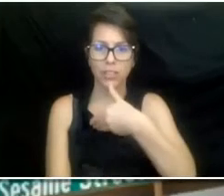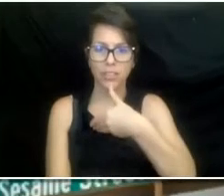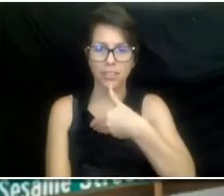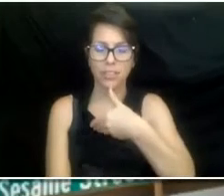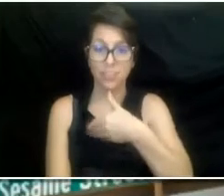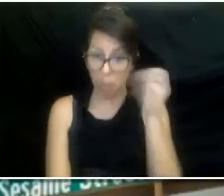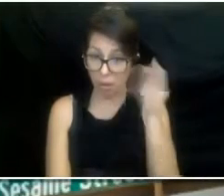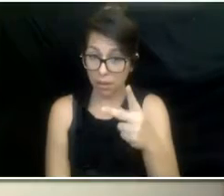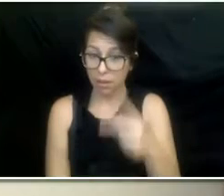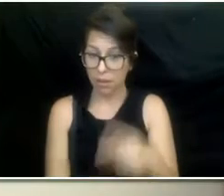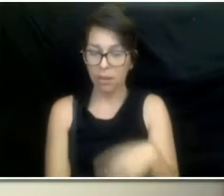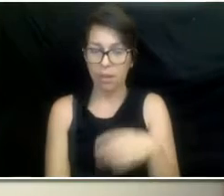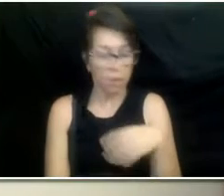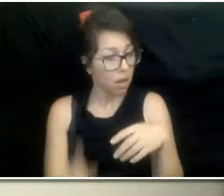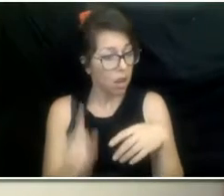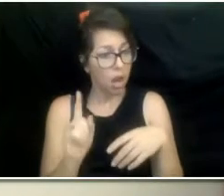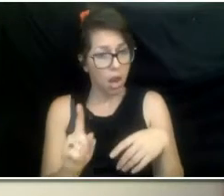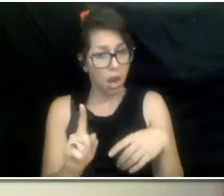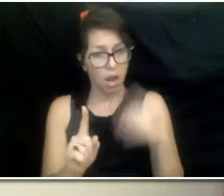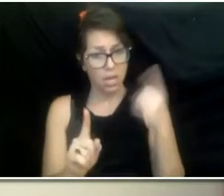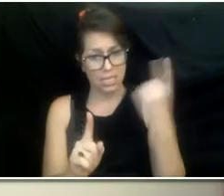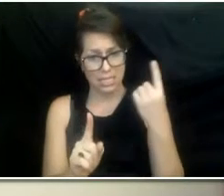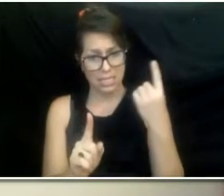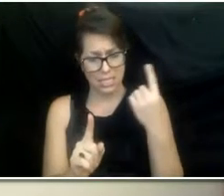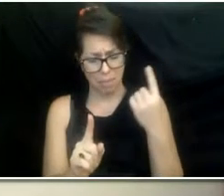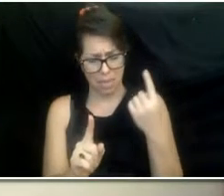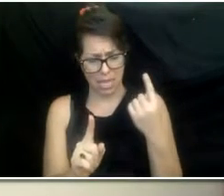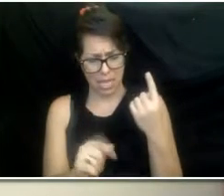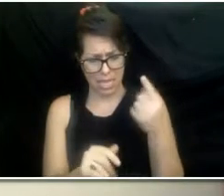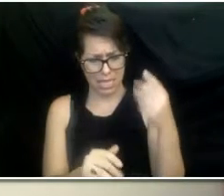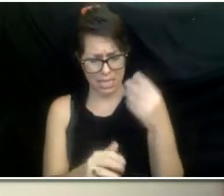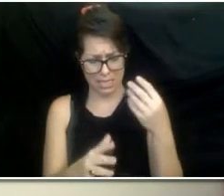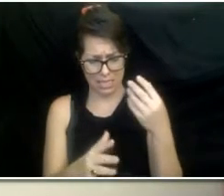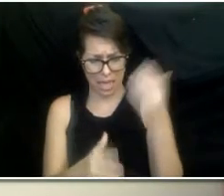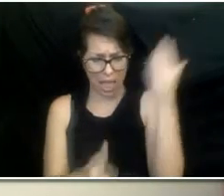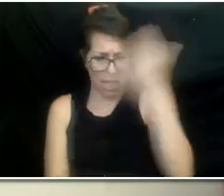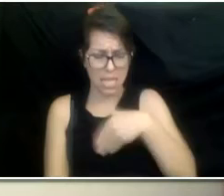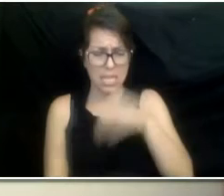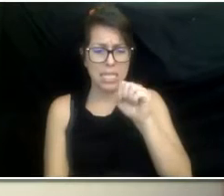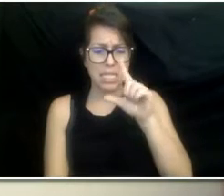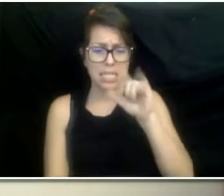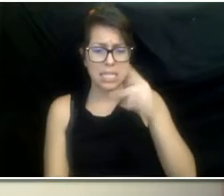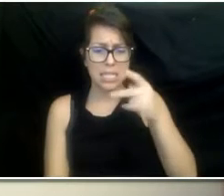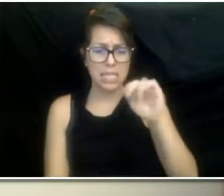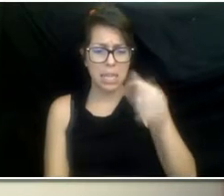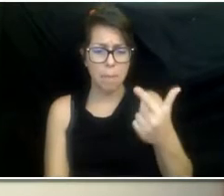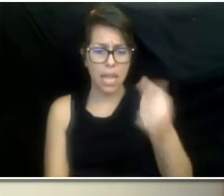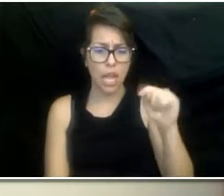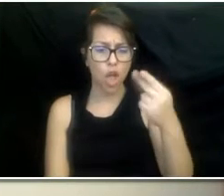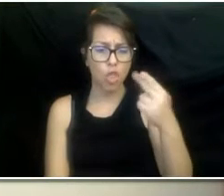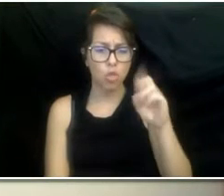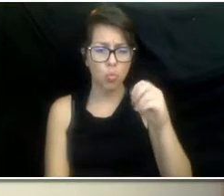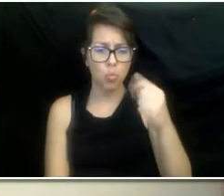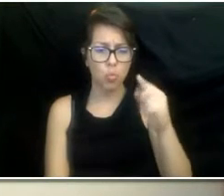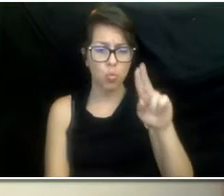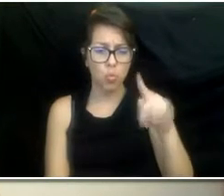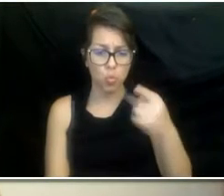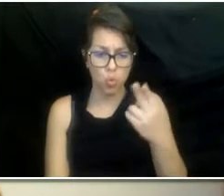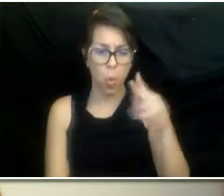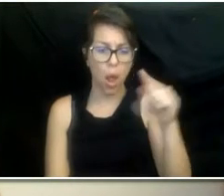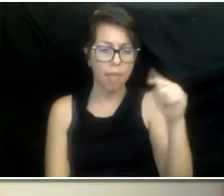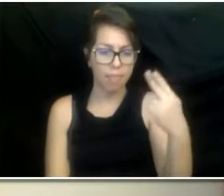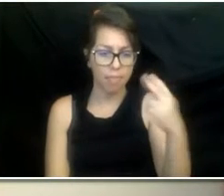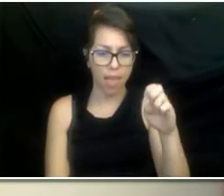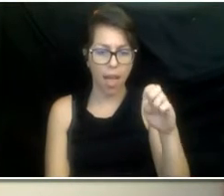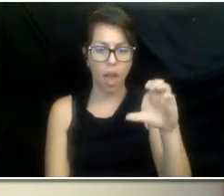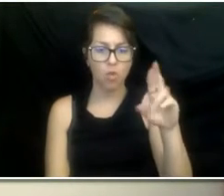but I I we can't reach that conclusion now that something's slipping through the cracks it could be that complaints are down